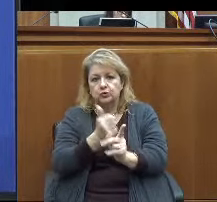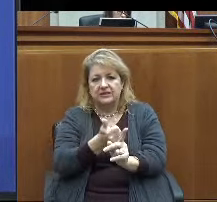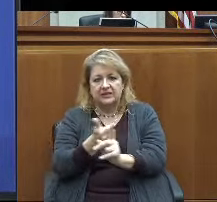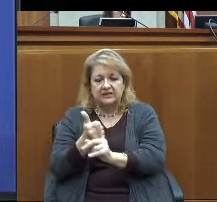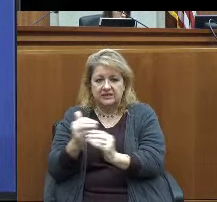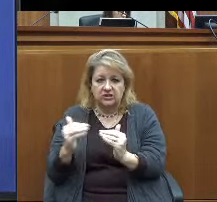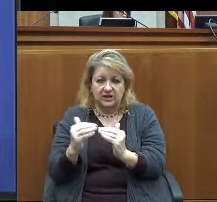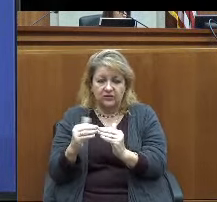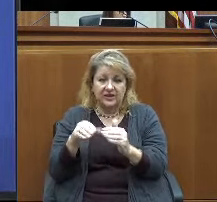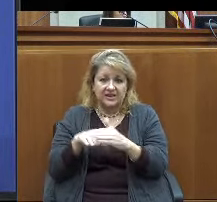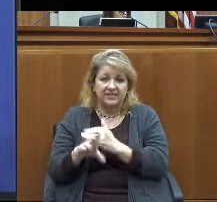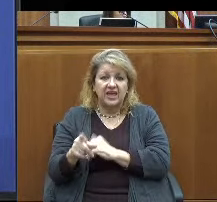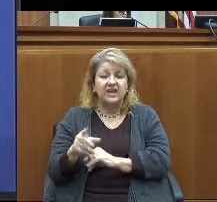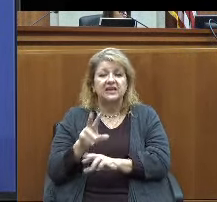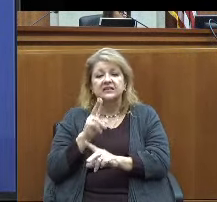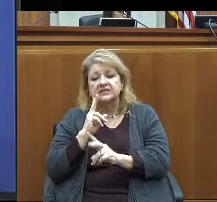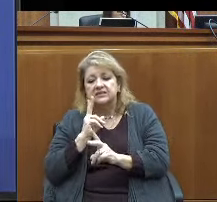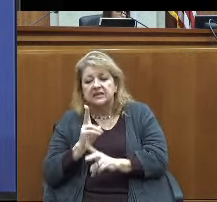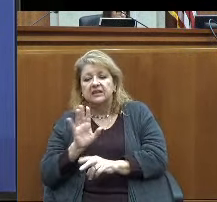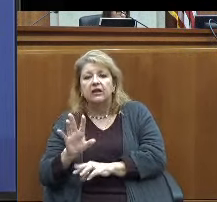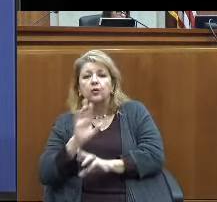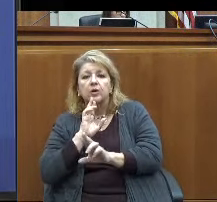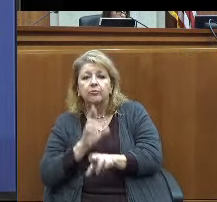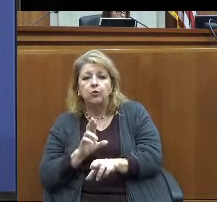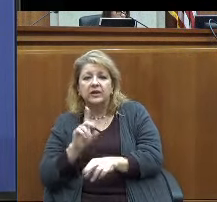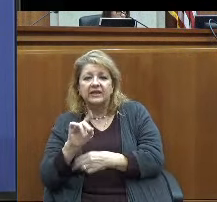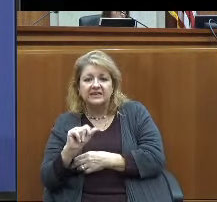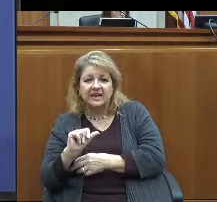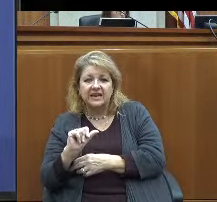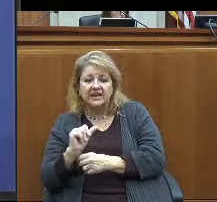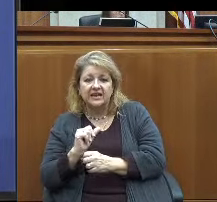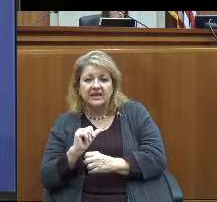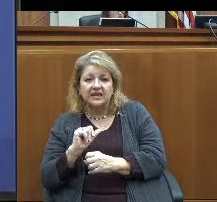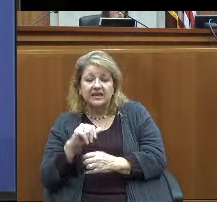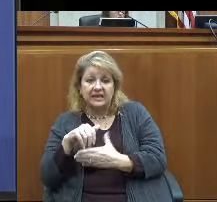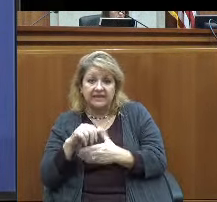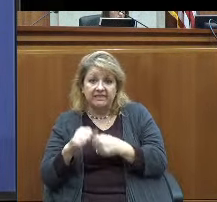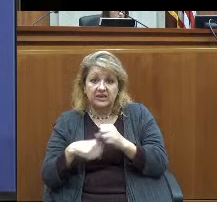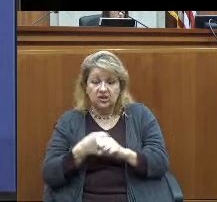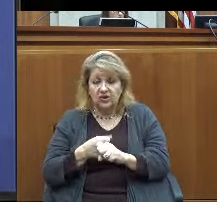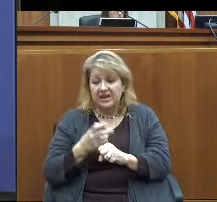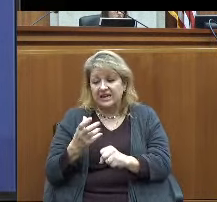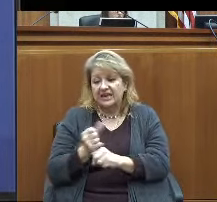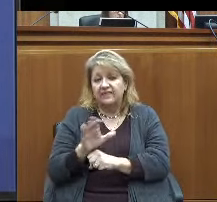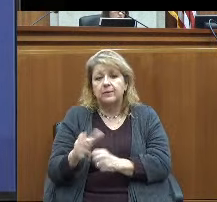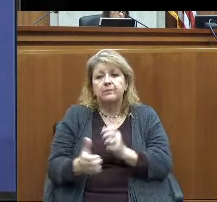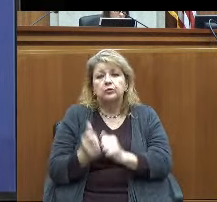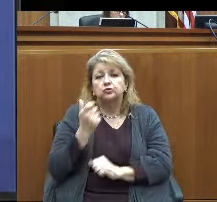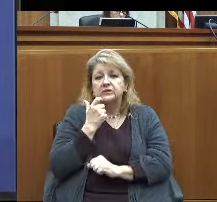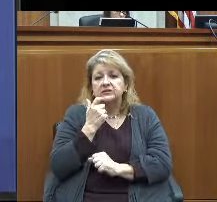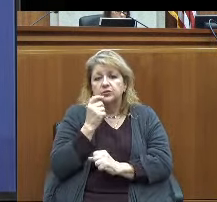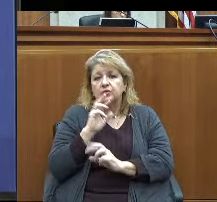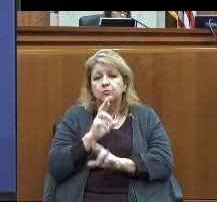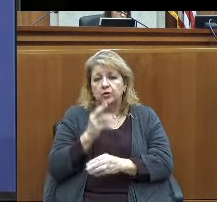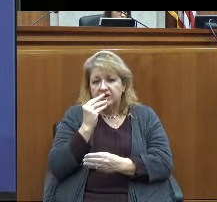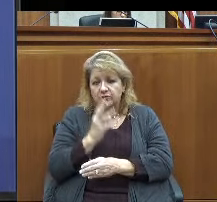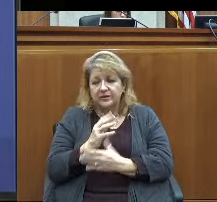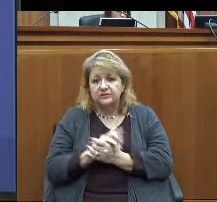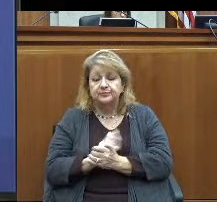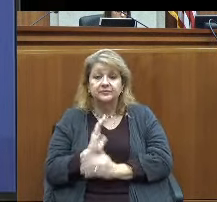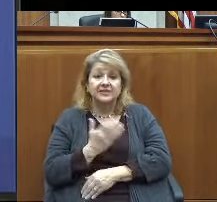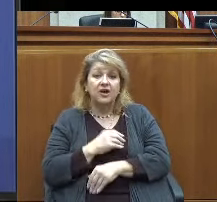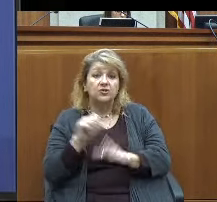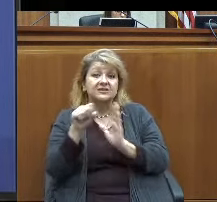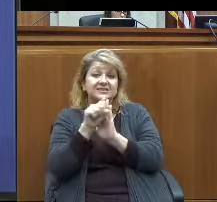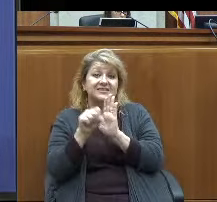workforce reporting data at any point in the year, and the data will reflect that system's latest reporting information. Our state